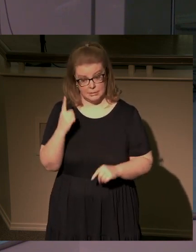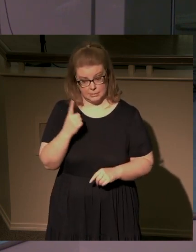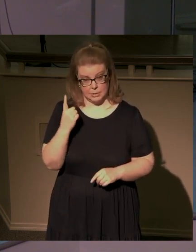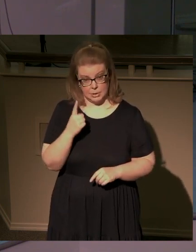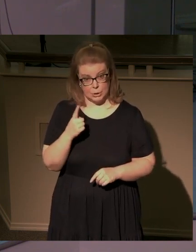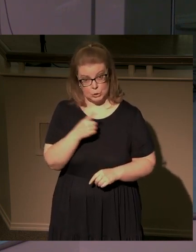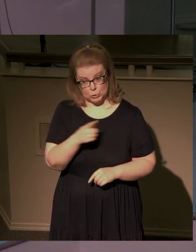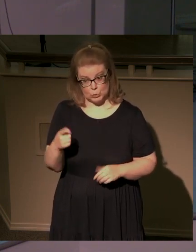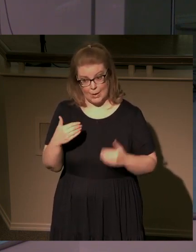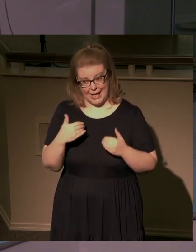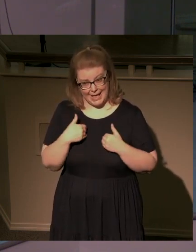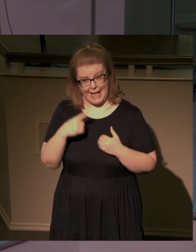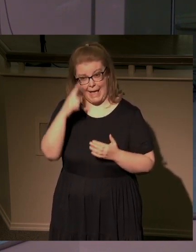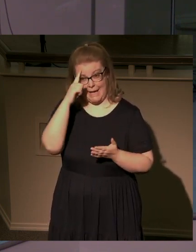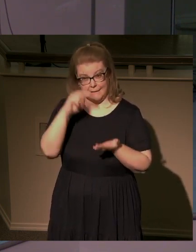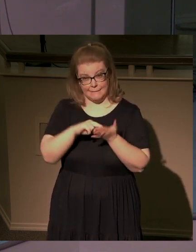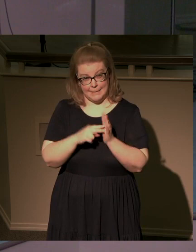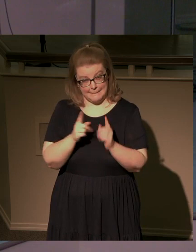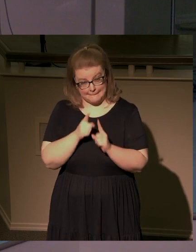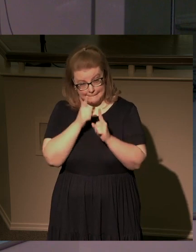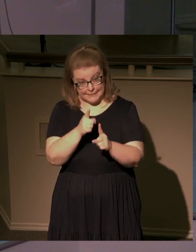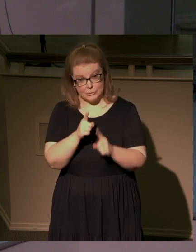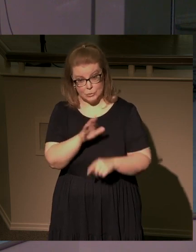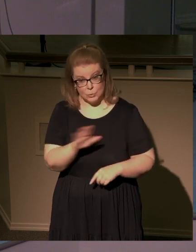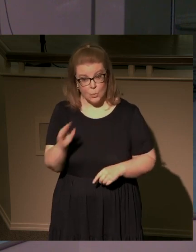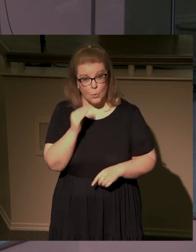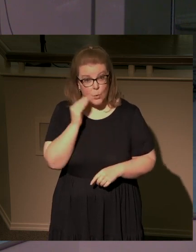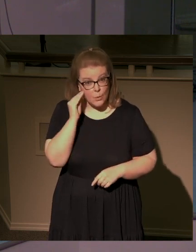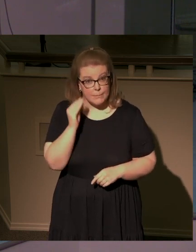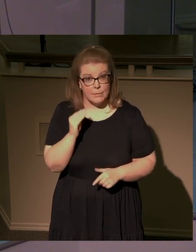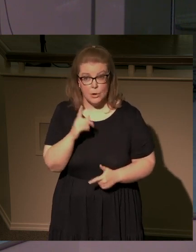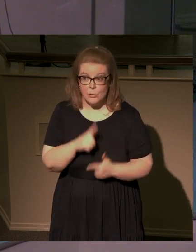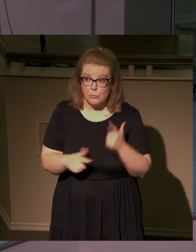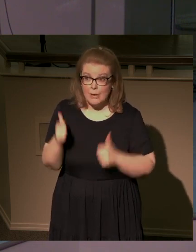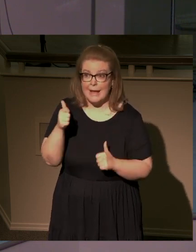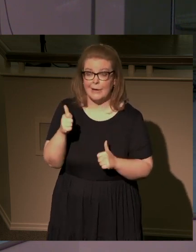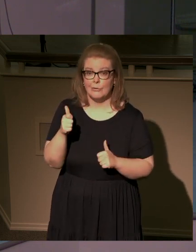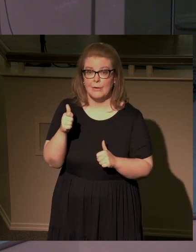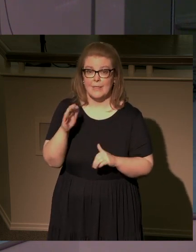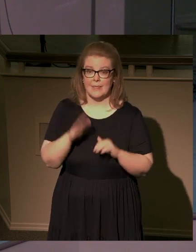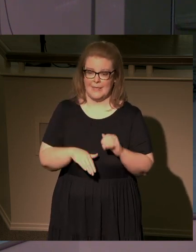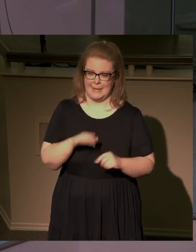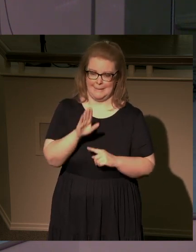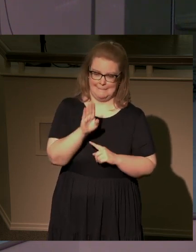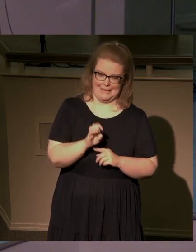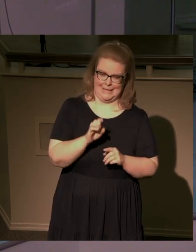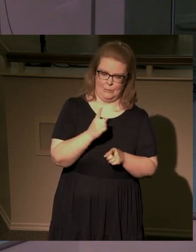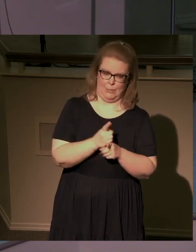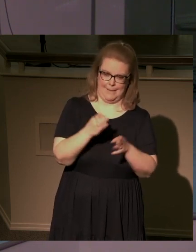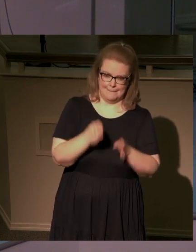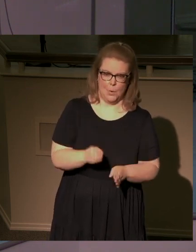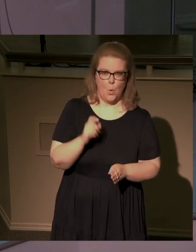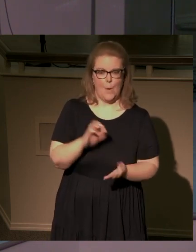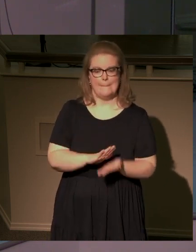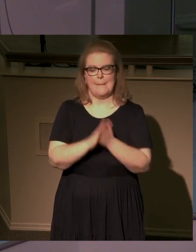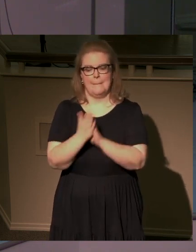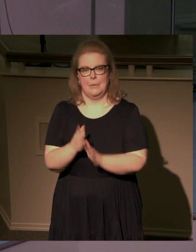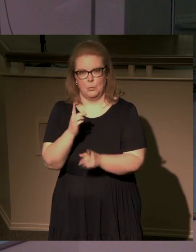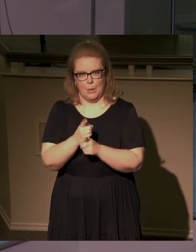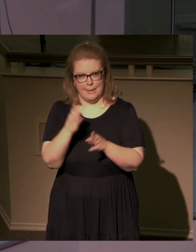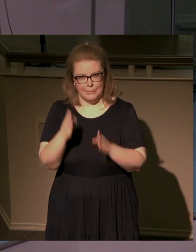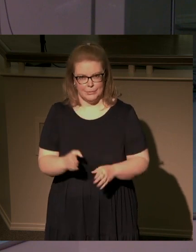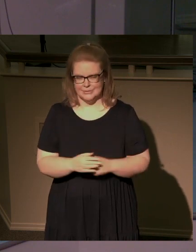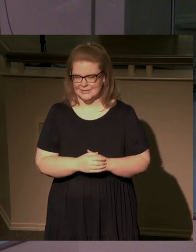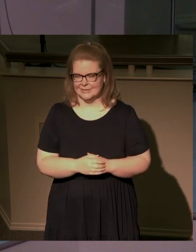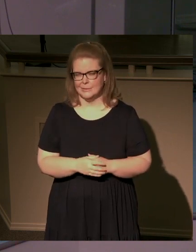mission in your home? And it's a mission that's greater than being or becoming. We're not so concerned